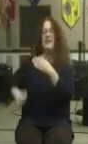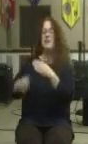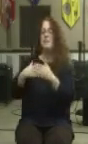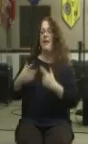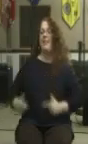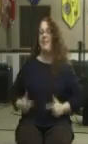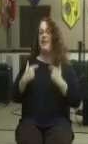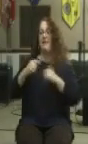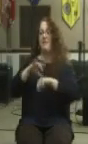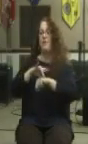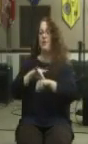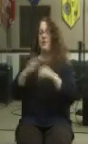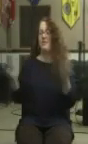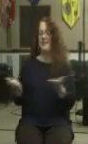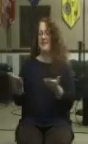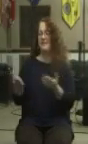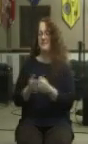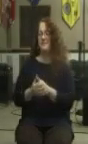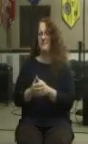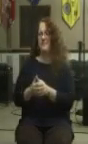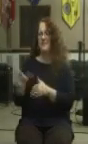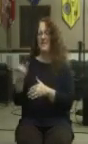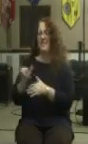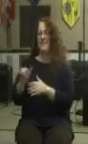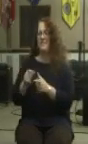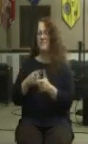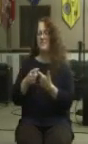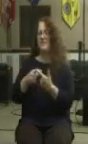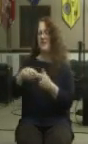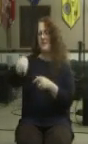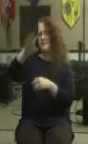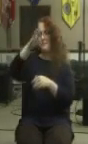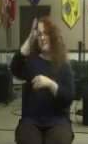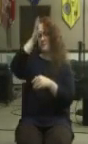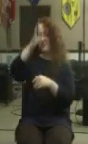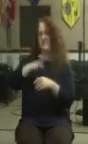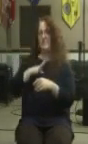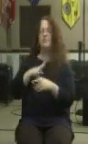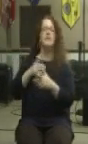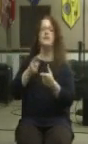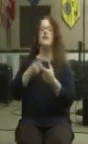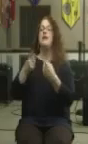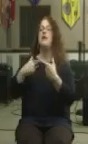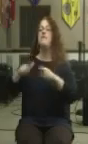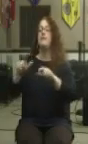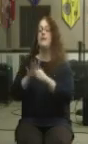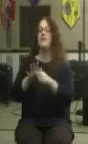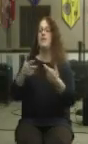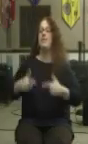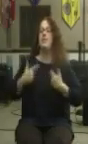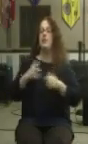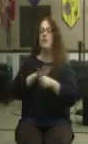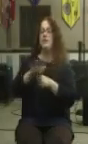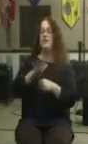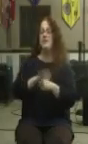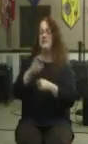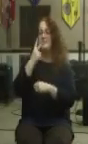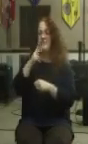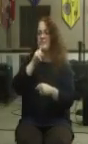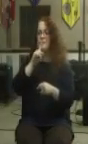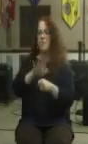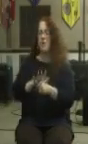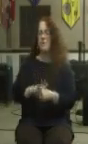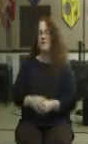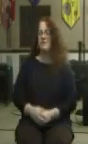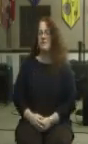the end of my life here on earth. Be like that man who said, God told him, I will allow you to live long enough to